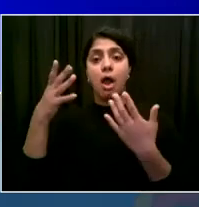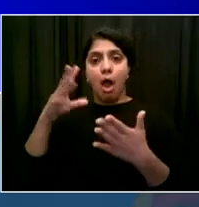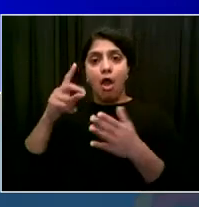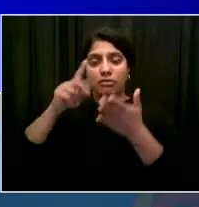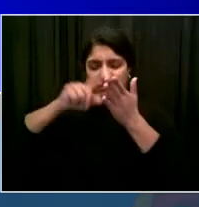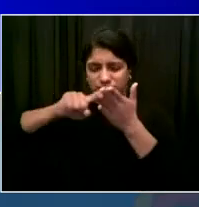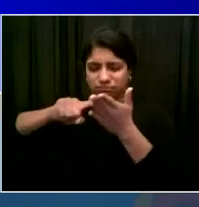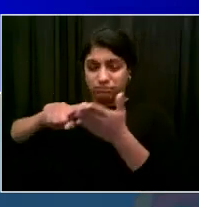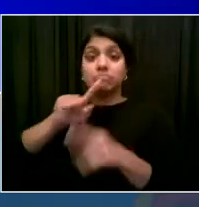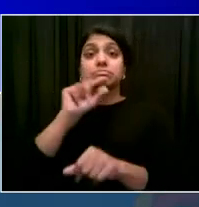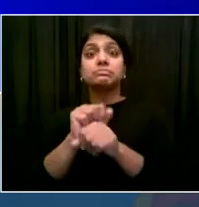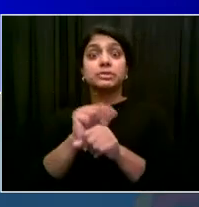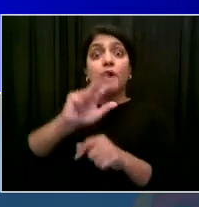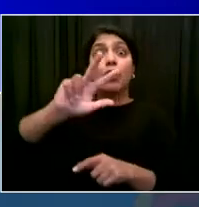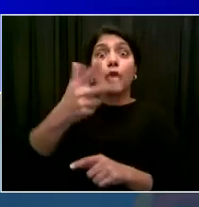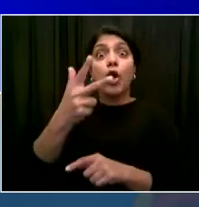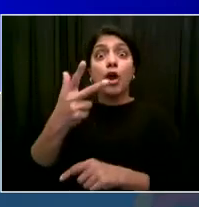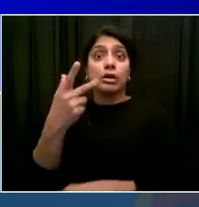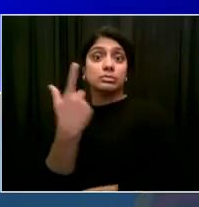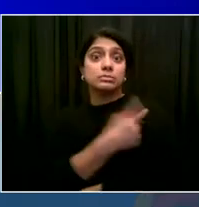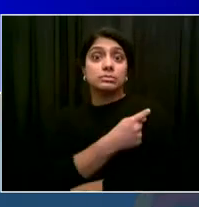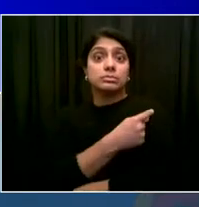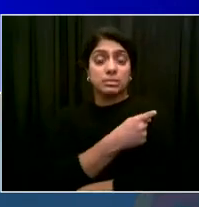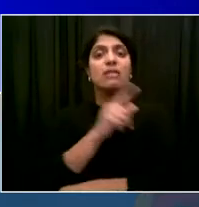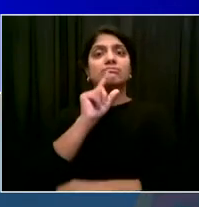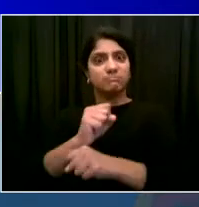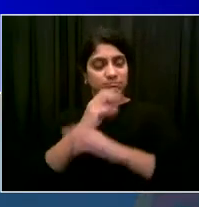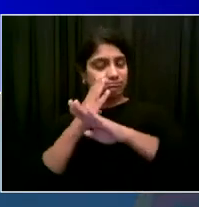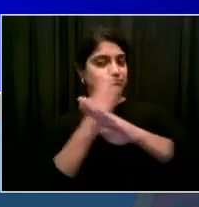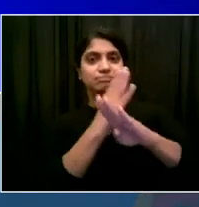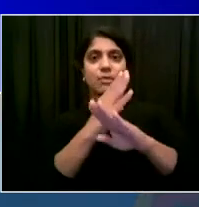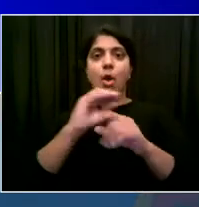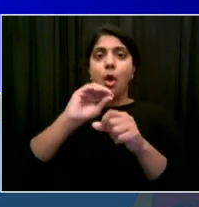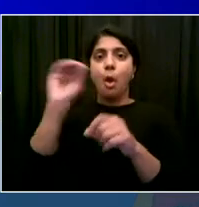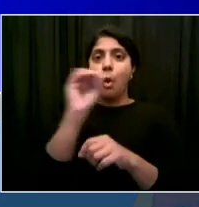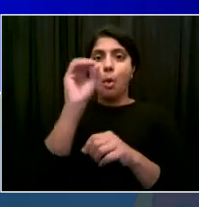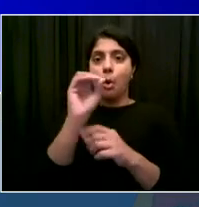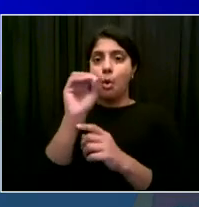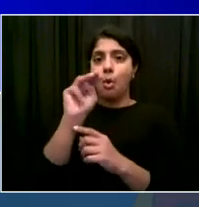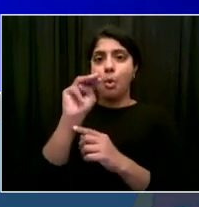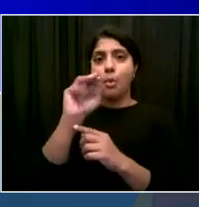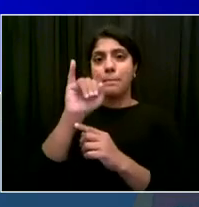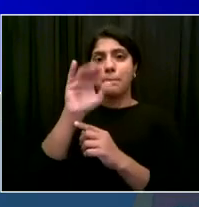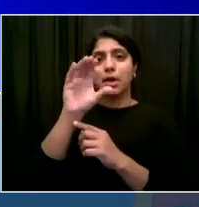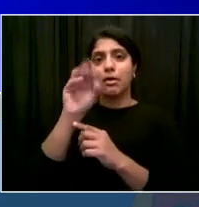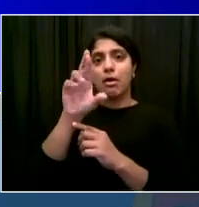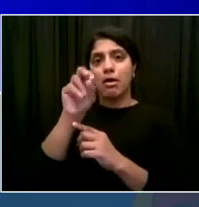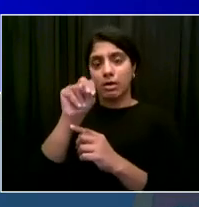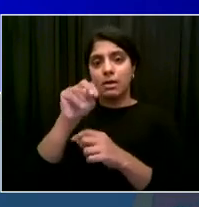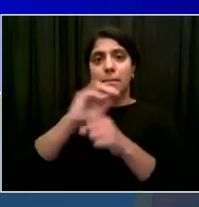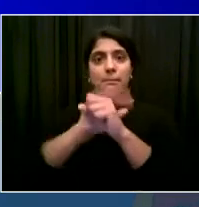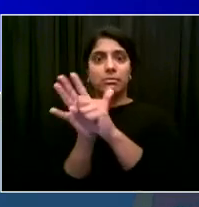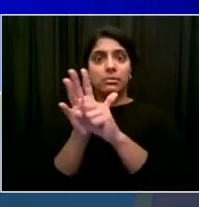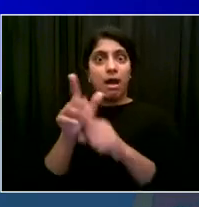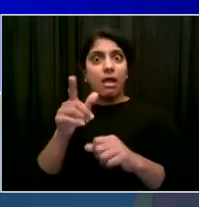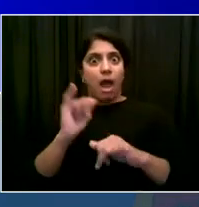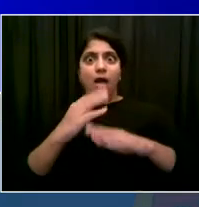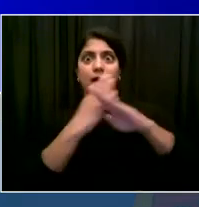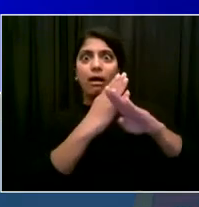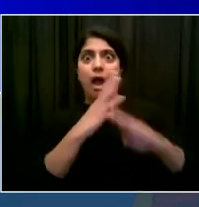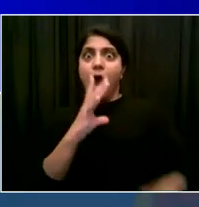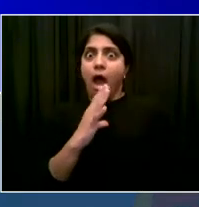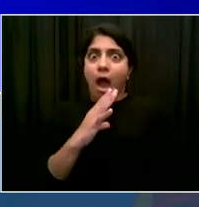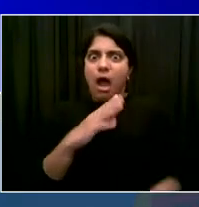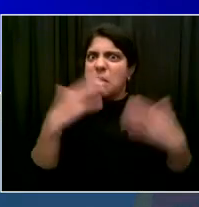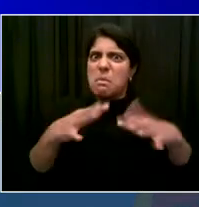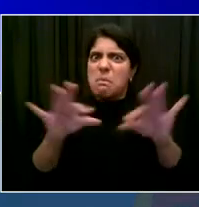can have in fighting off Omicron. This is a crucial piece of the equation. So if you're vaccinated, that's great. But if you want